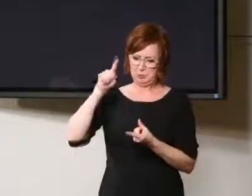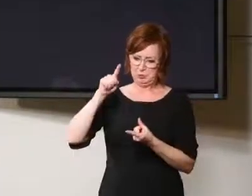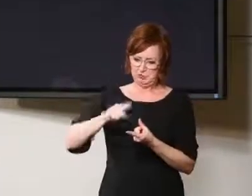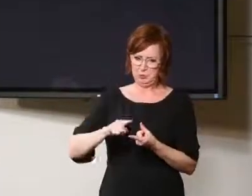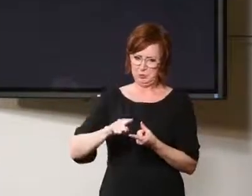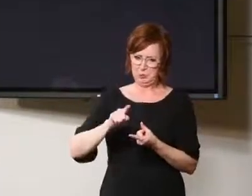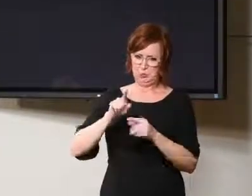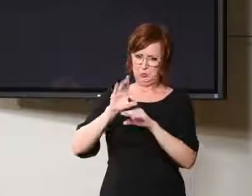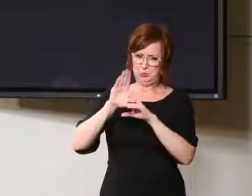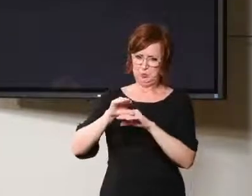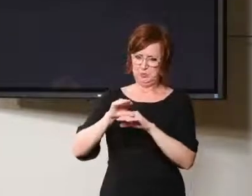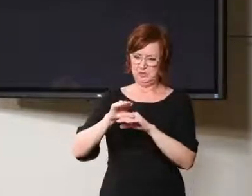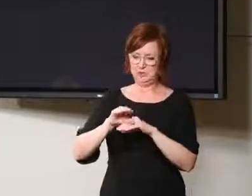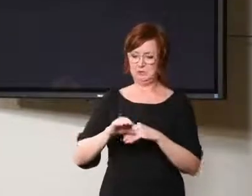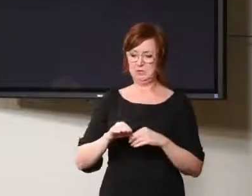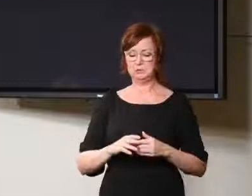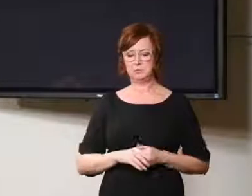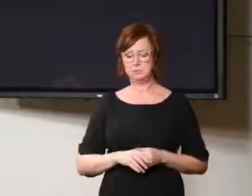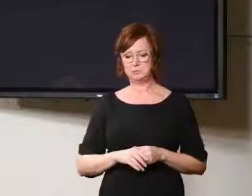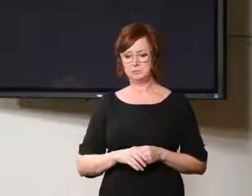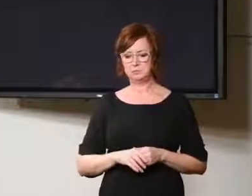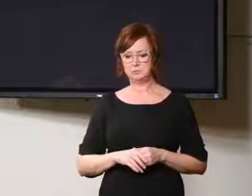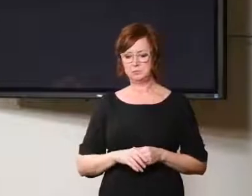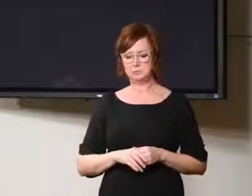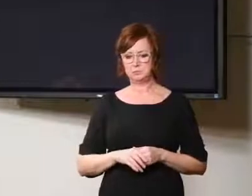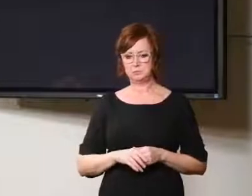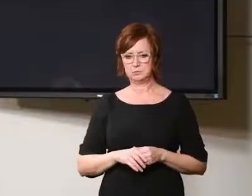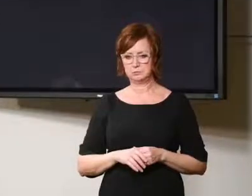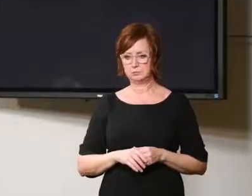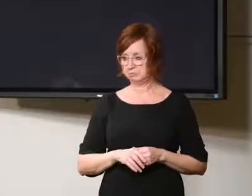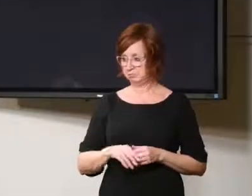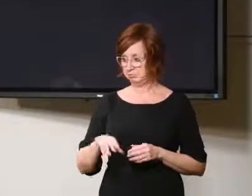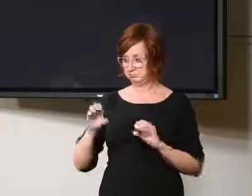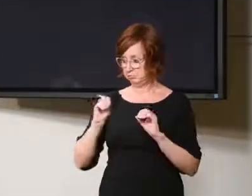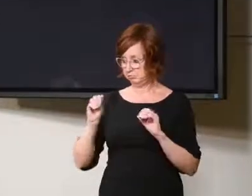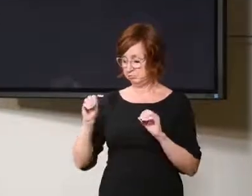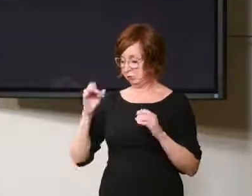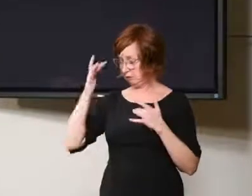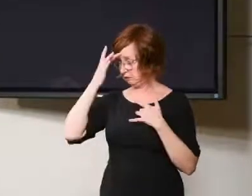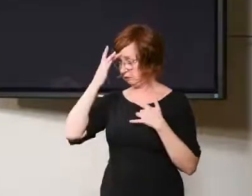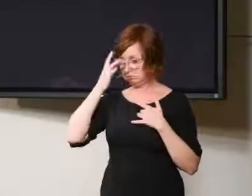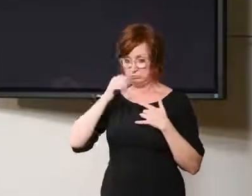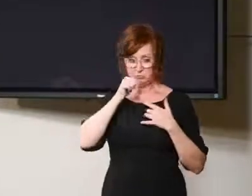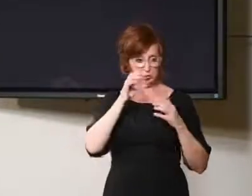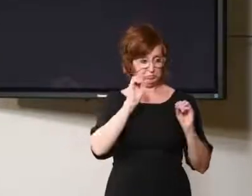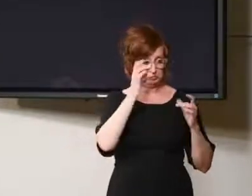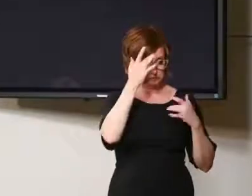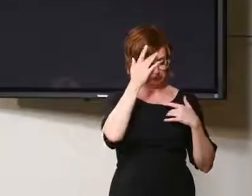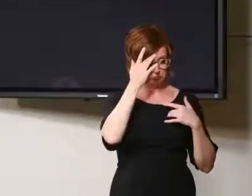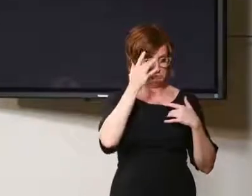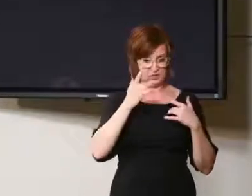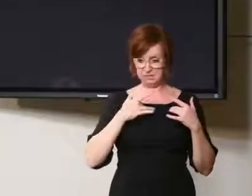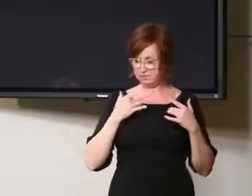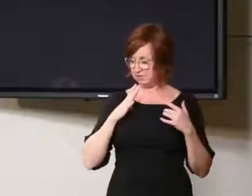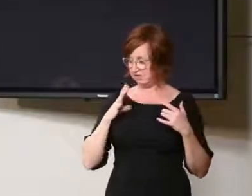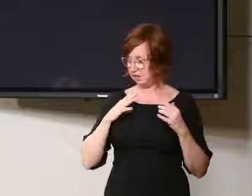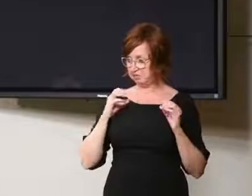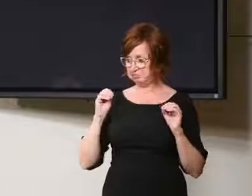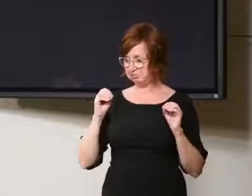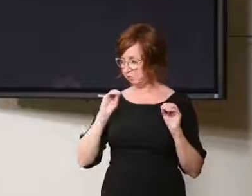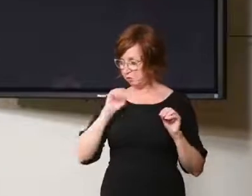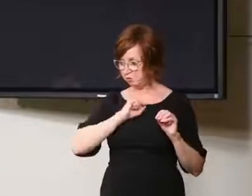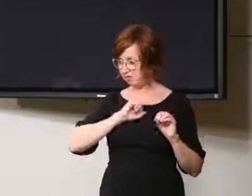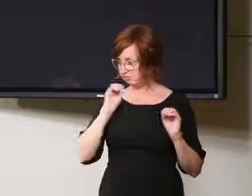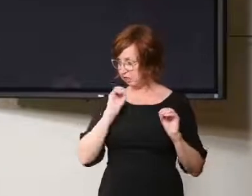shared, as long as no one in any household is symptomatic, the child is free to move back and forth. And that has also come up as